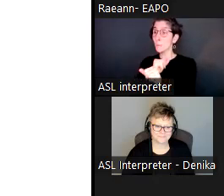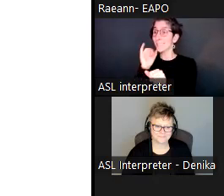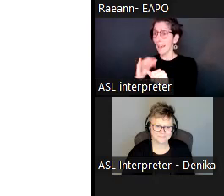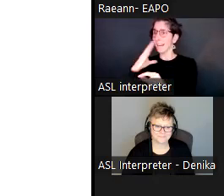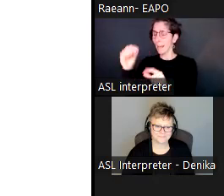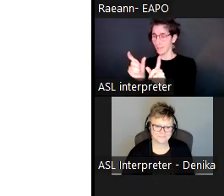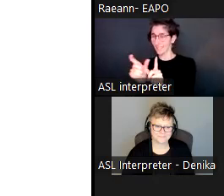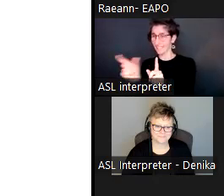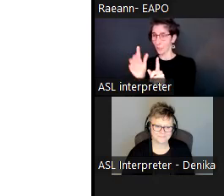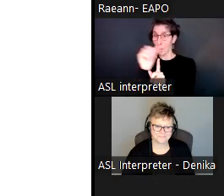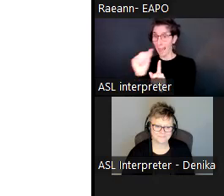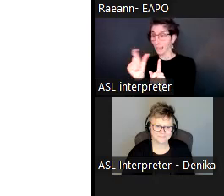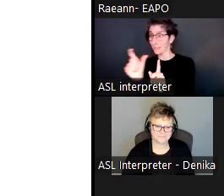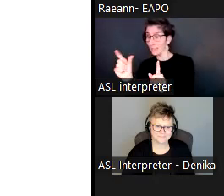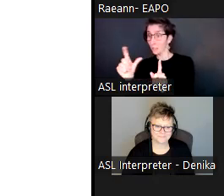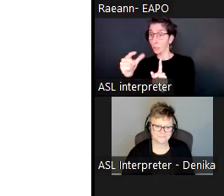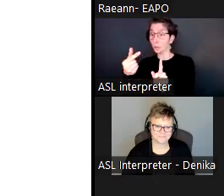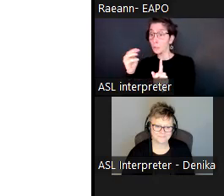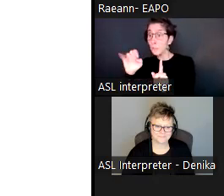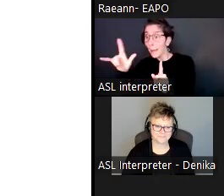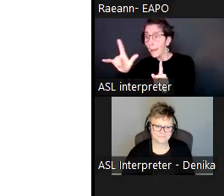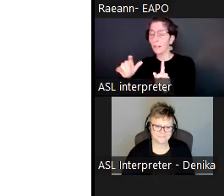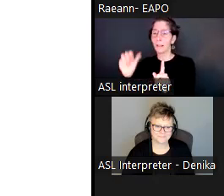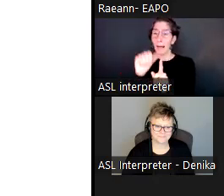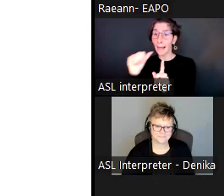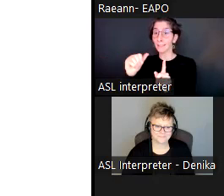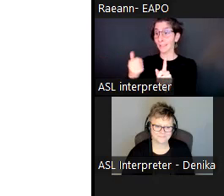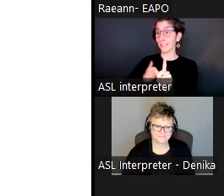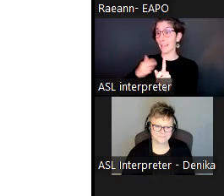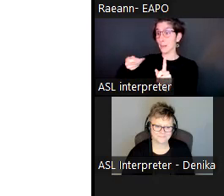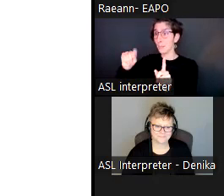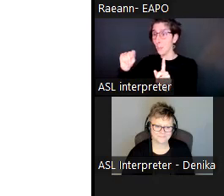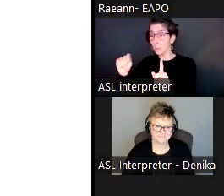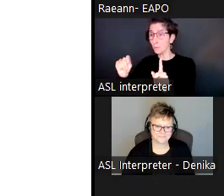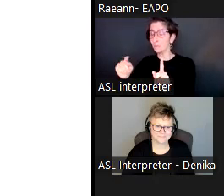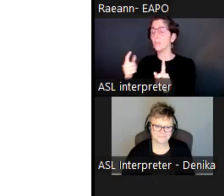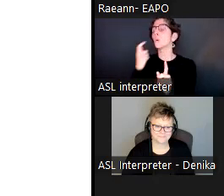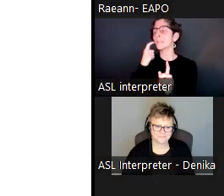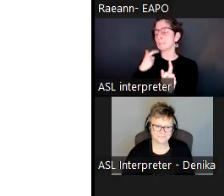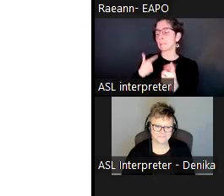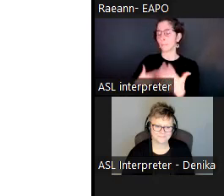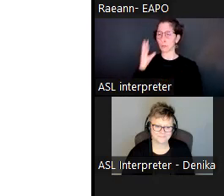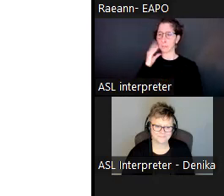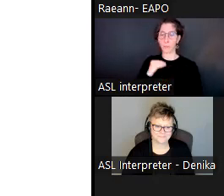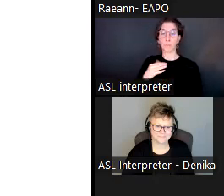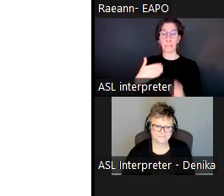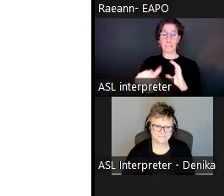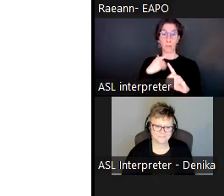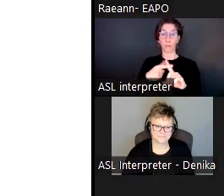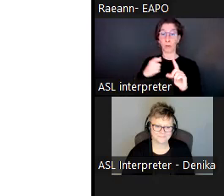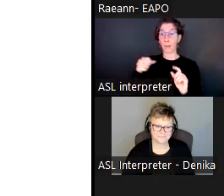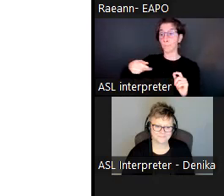just recently, I received an email from Shoppers Drug Mart, and I took my mouse and I hovered over it, and it was